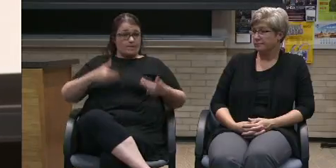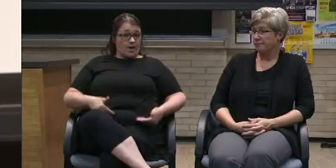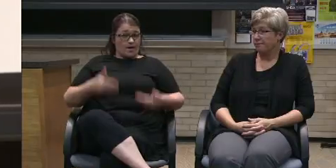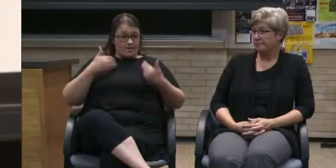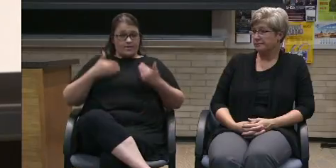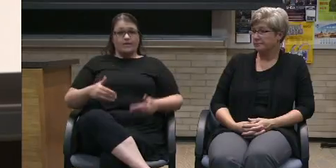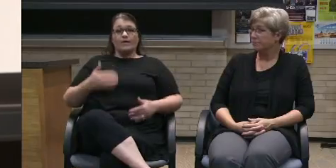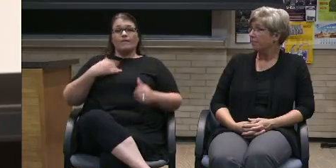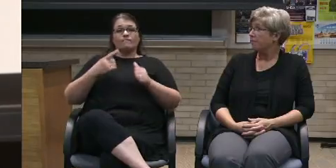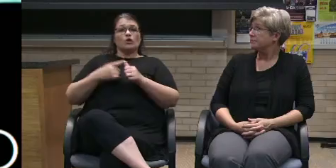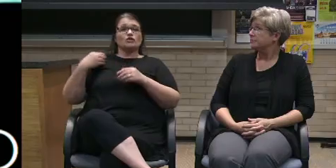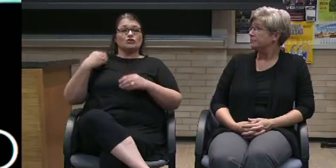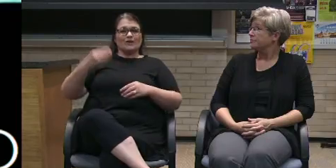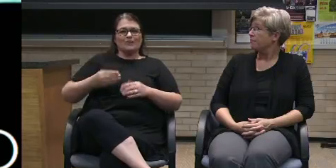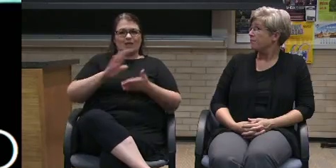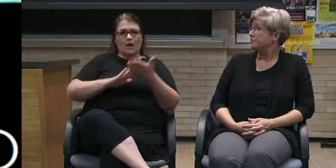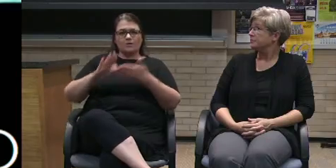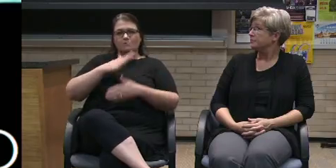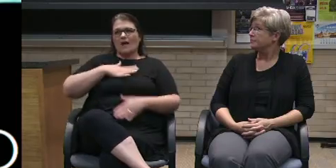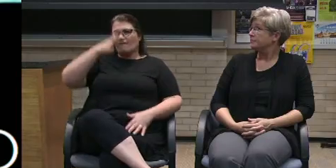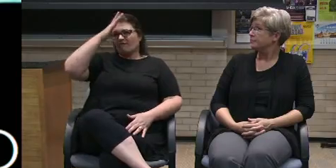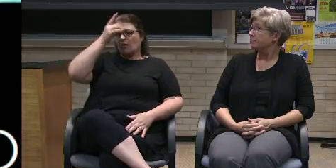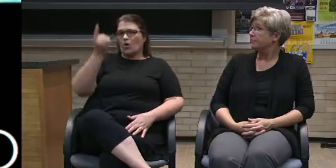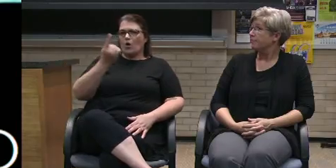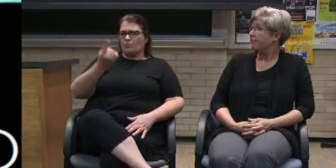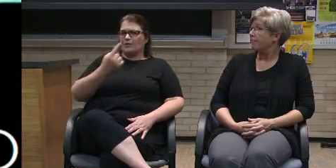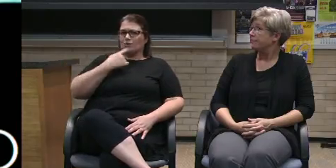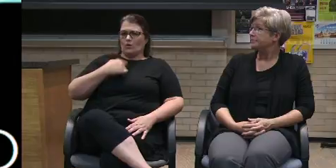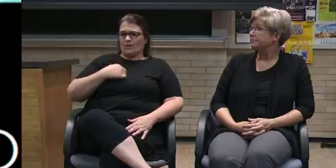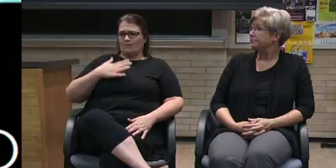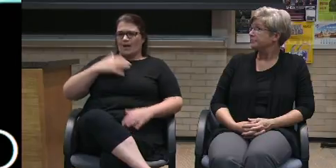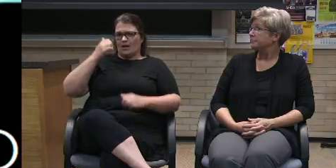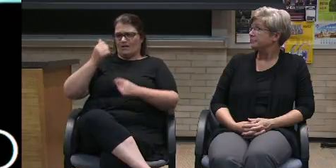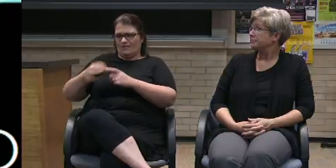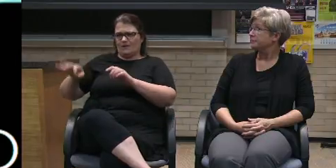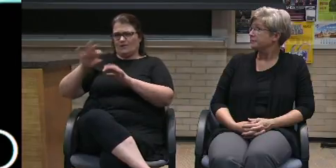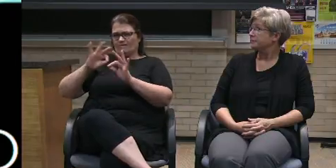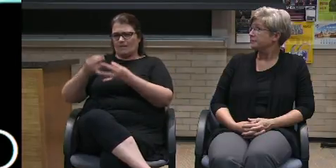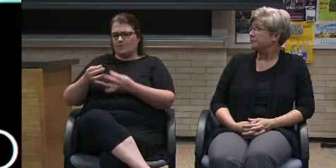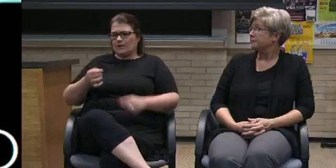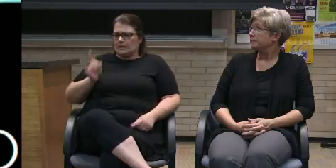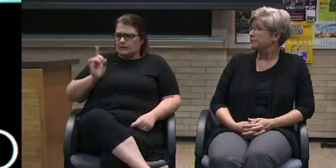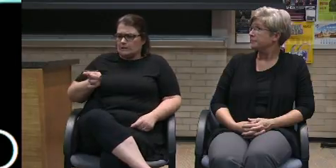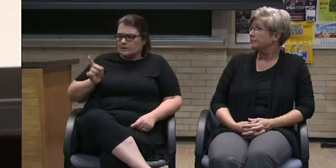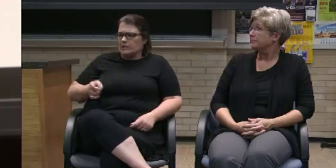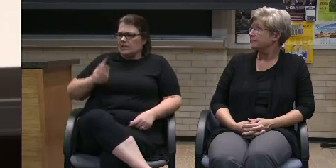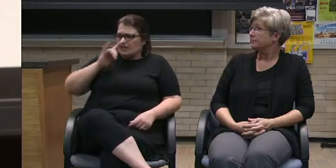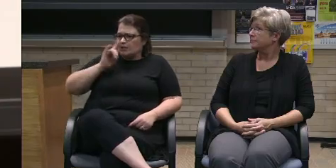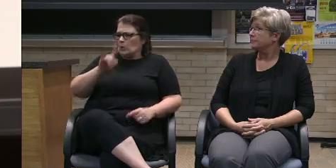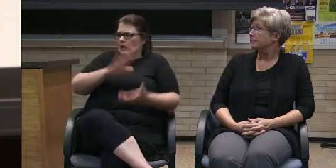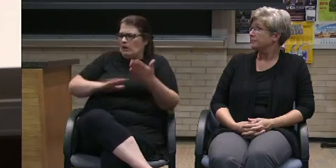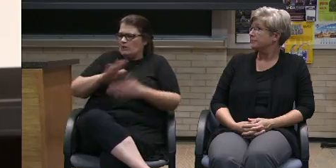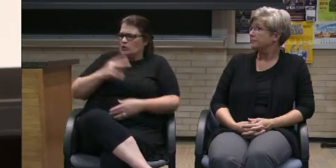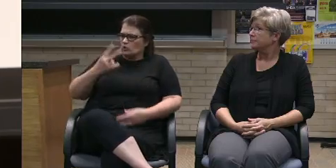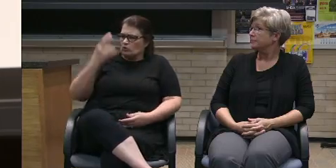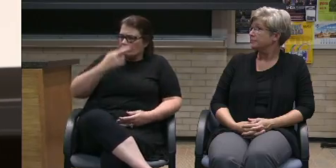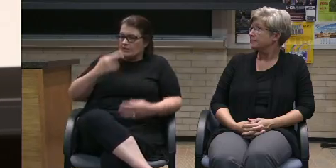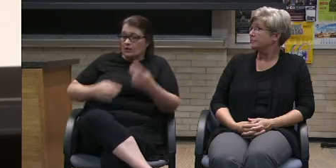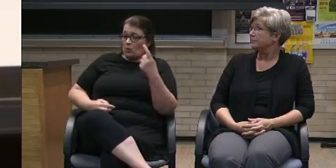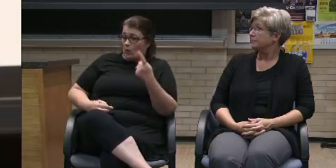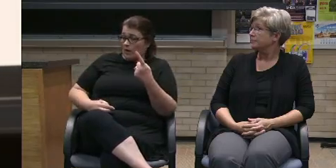first generation college. My father used to say to me and my 3 siblings, there are 2 reasons a kid goes to college. 1, because his parents